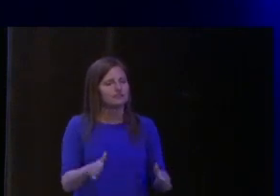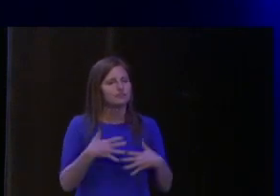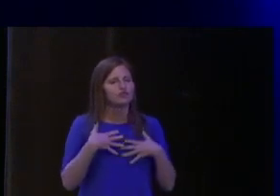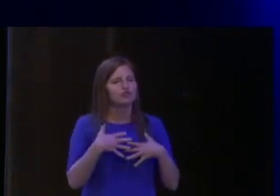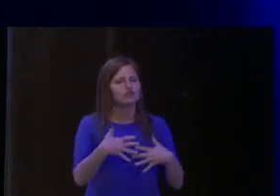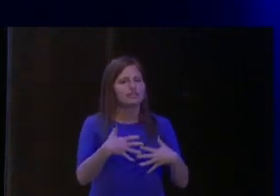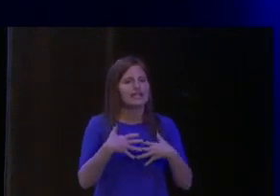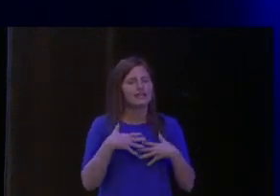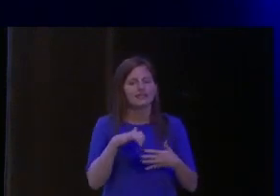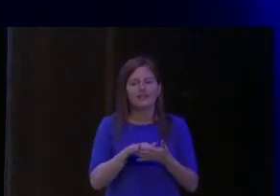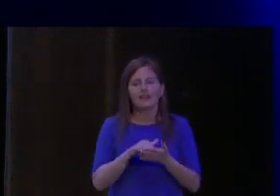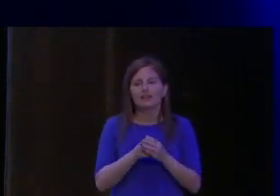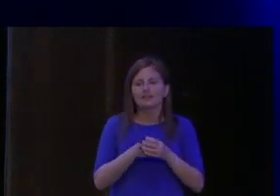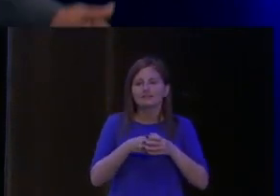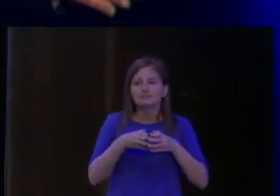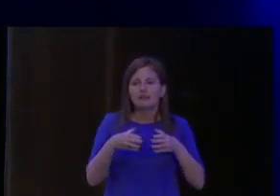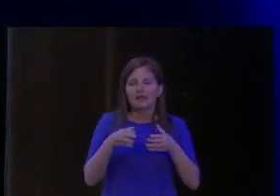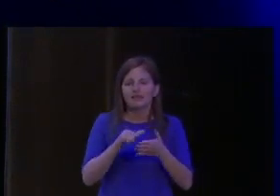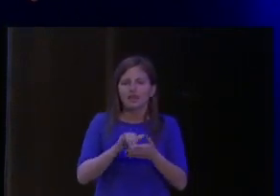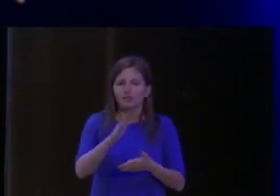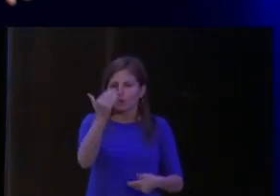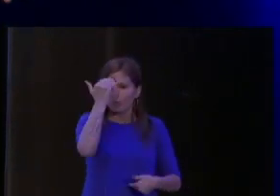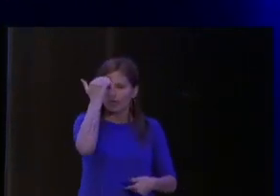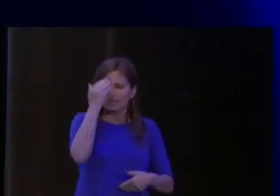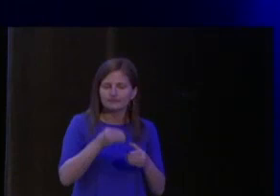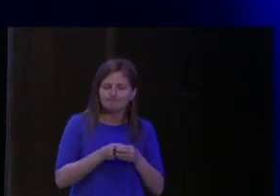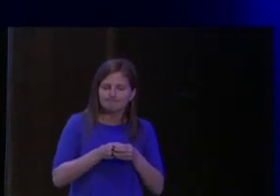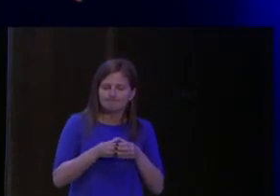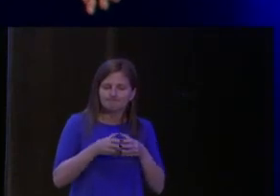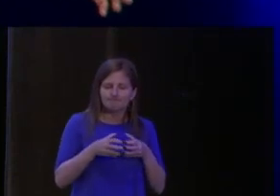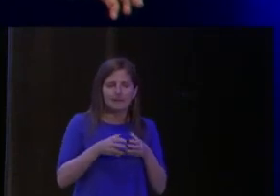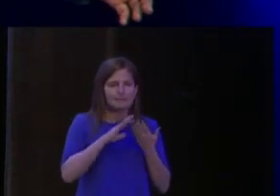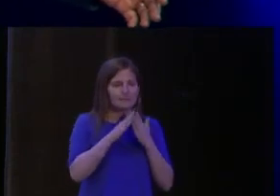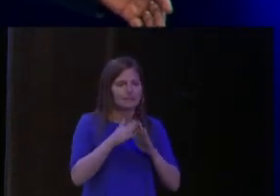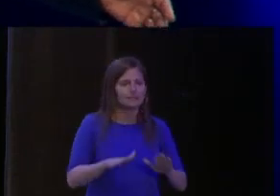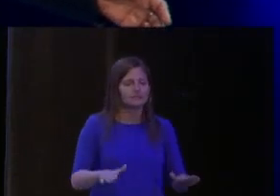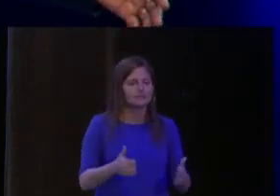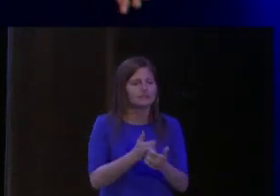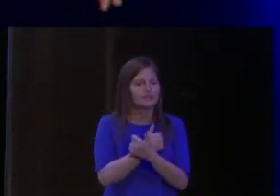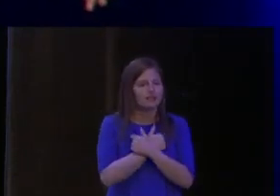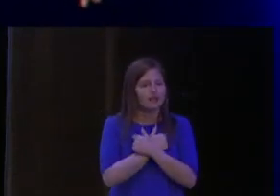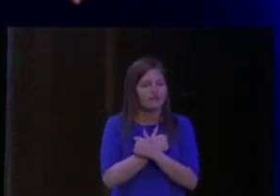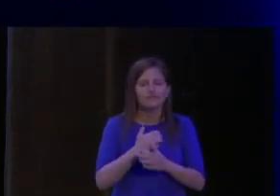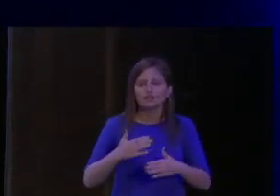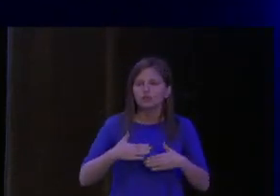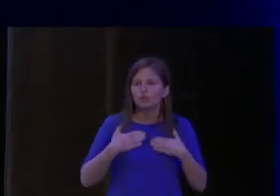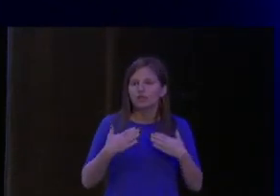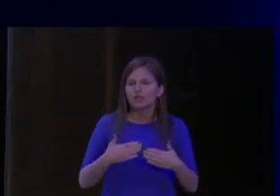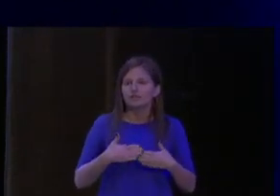Breathe into that. Let it expand. Let your awareness expand of peace and love and joy.